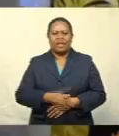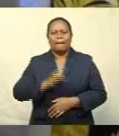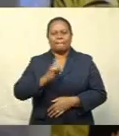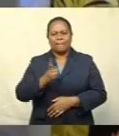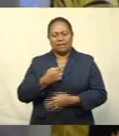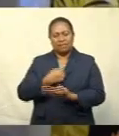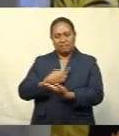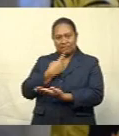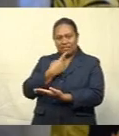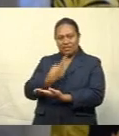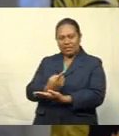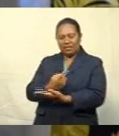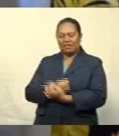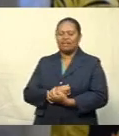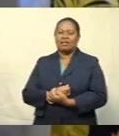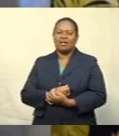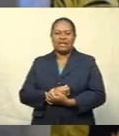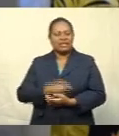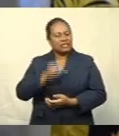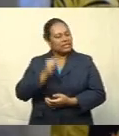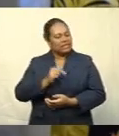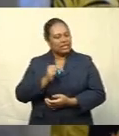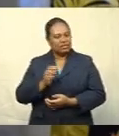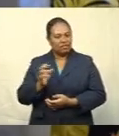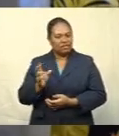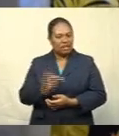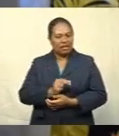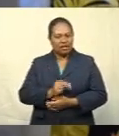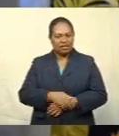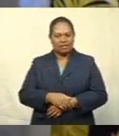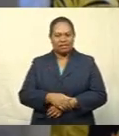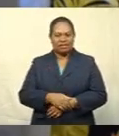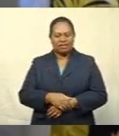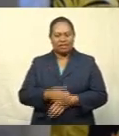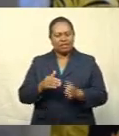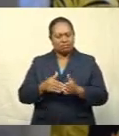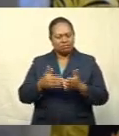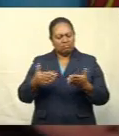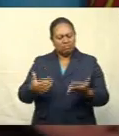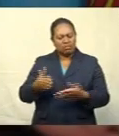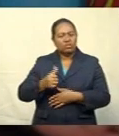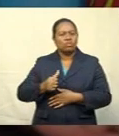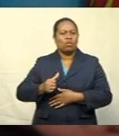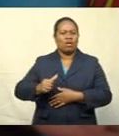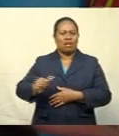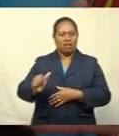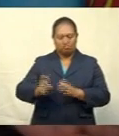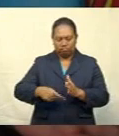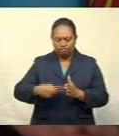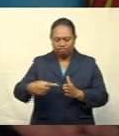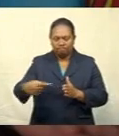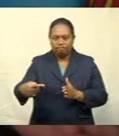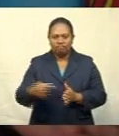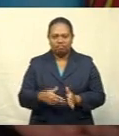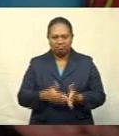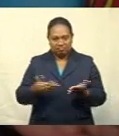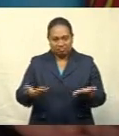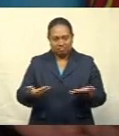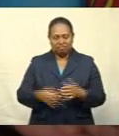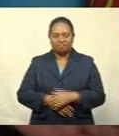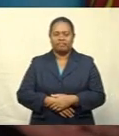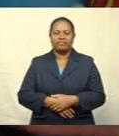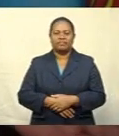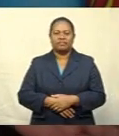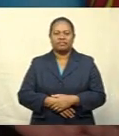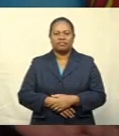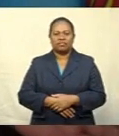highlighting is something that needs to be done. It has been allowed to continue for some time. Somebody